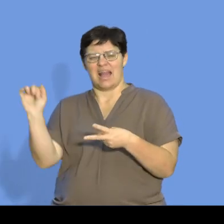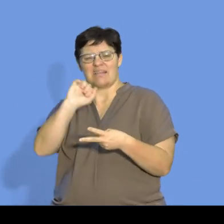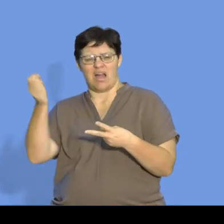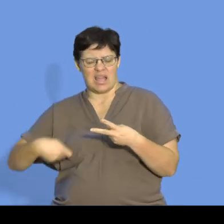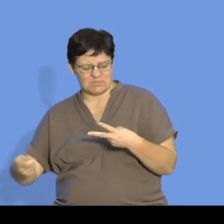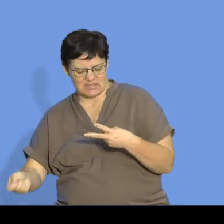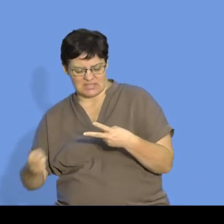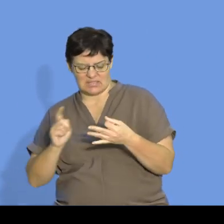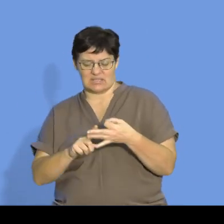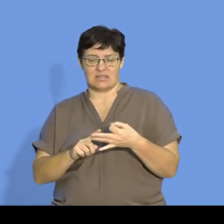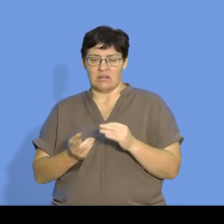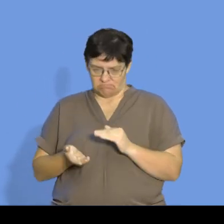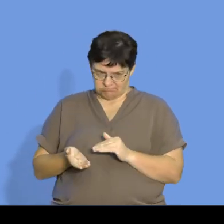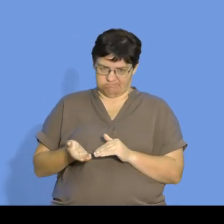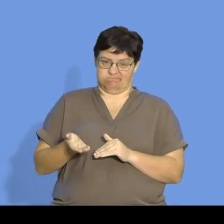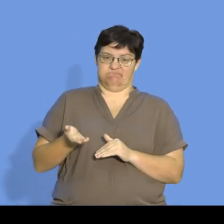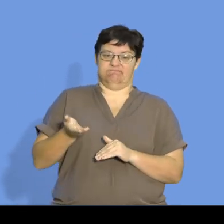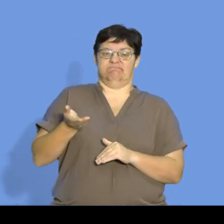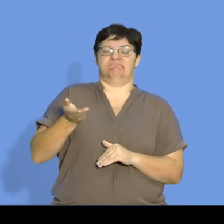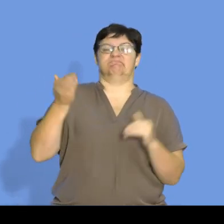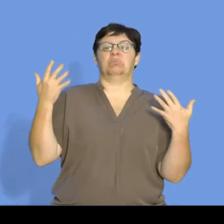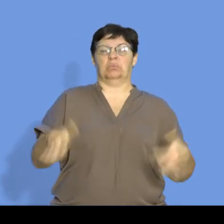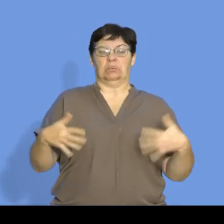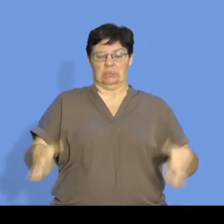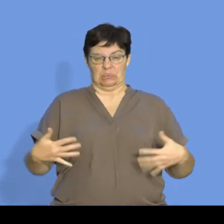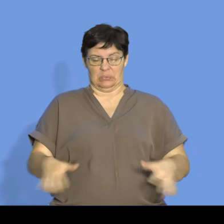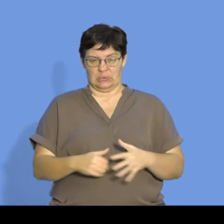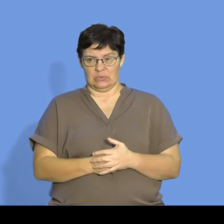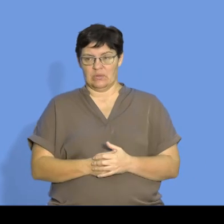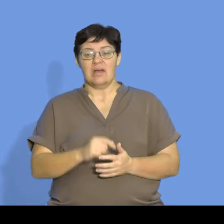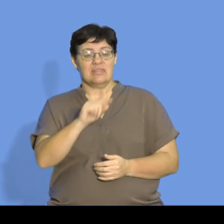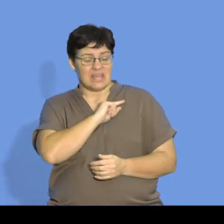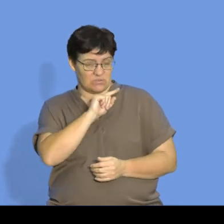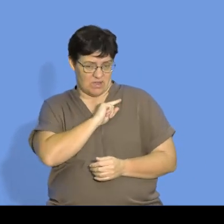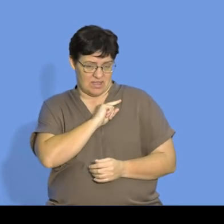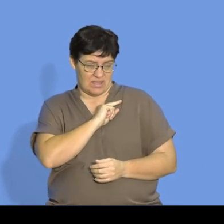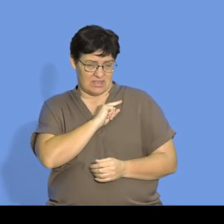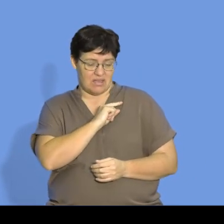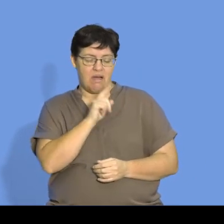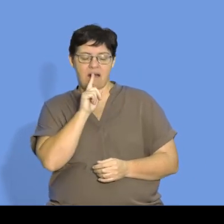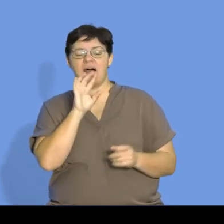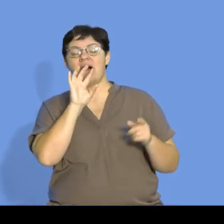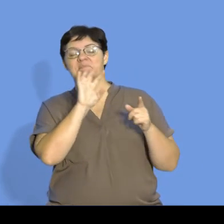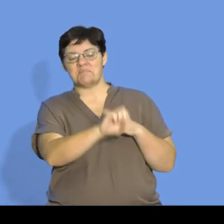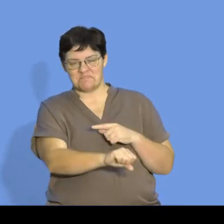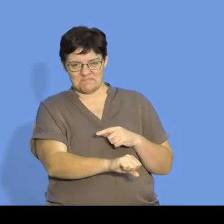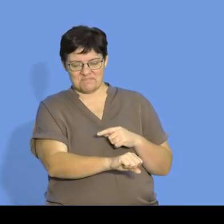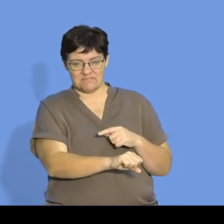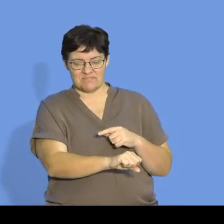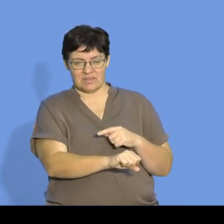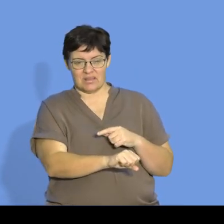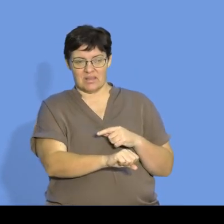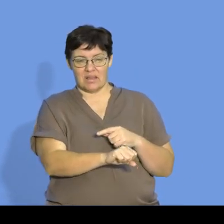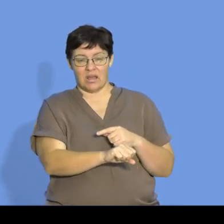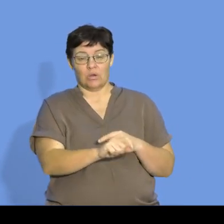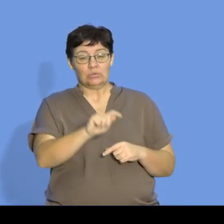of sales, vehicle expenses increased significantly. And therefore, you can